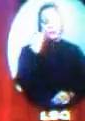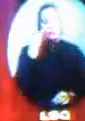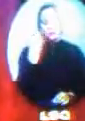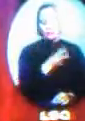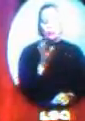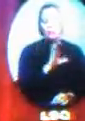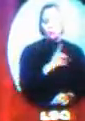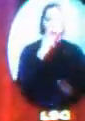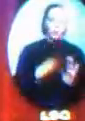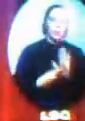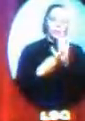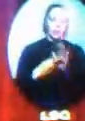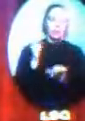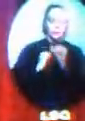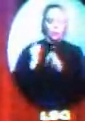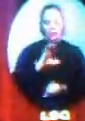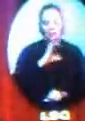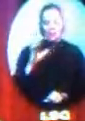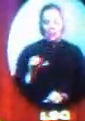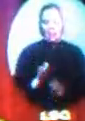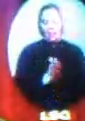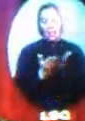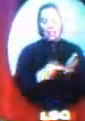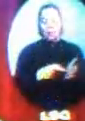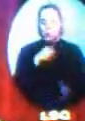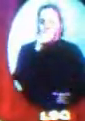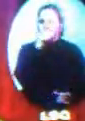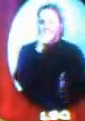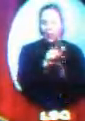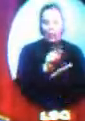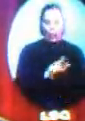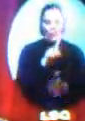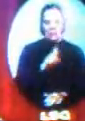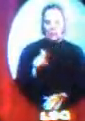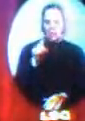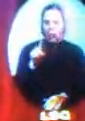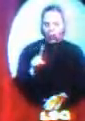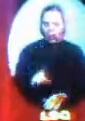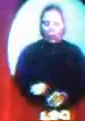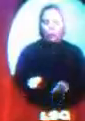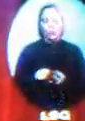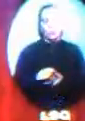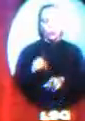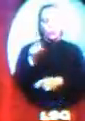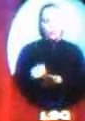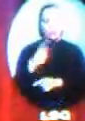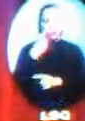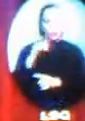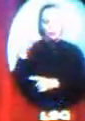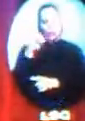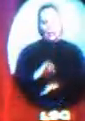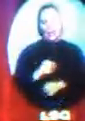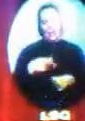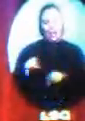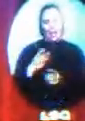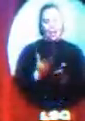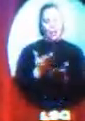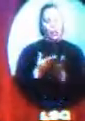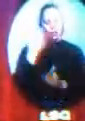genuine propaganda guide to present Canadian history. The guide, however, says nothing about Bill